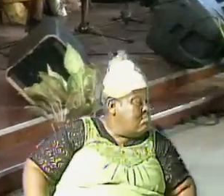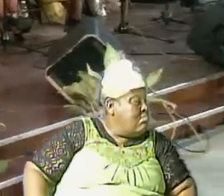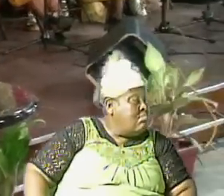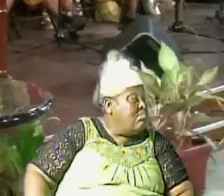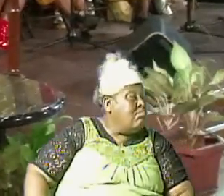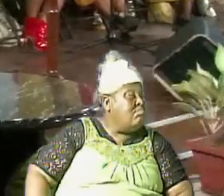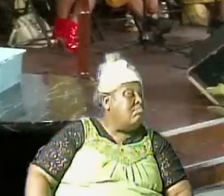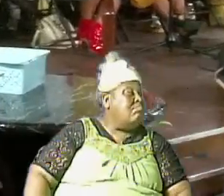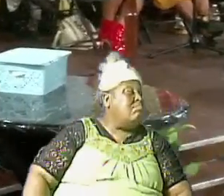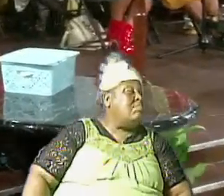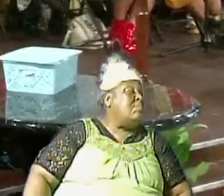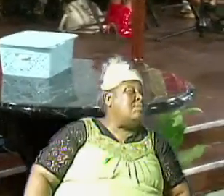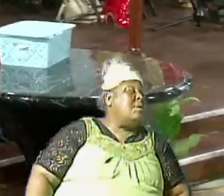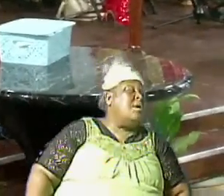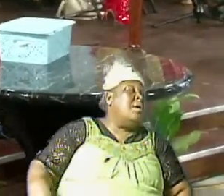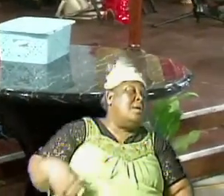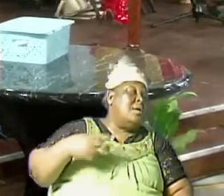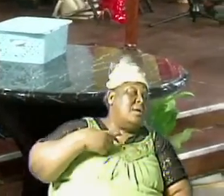Brother Deacon,